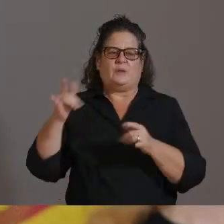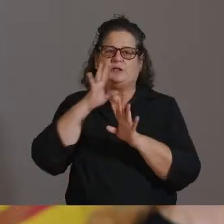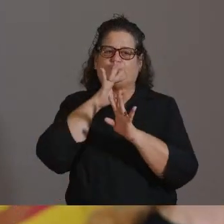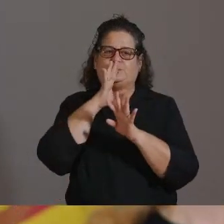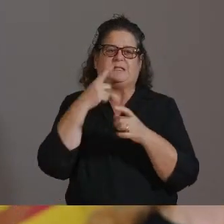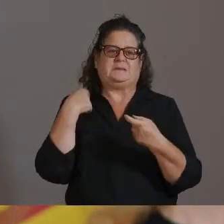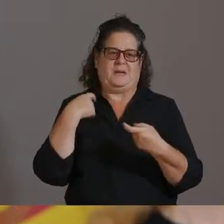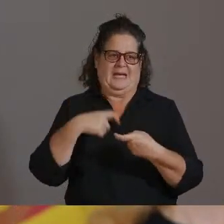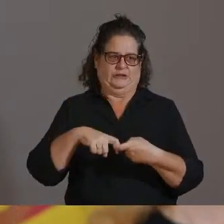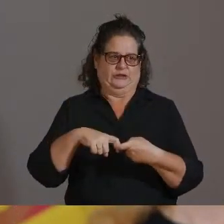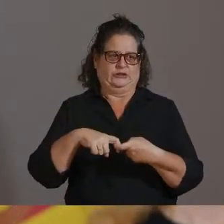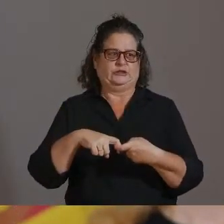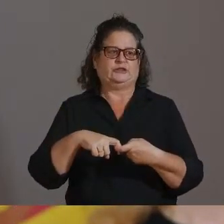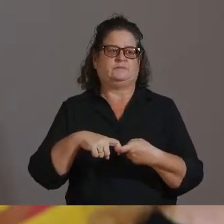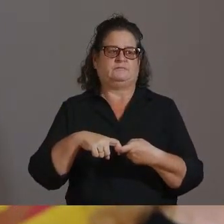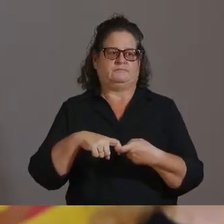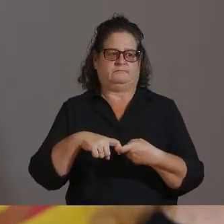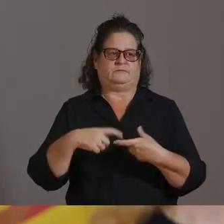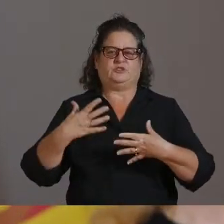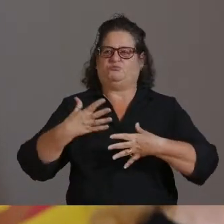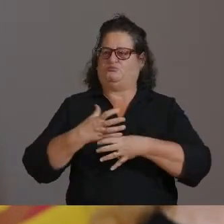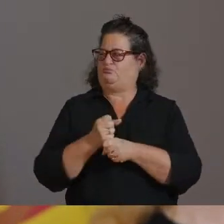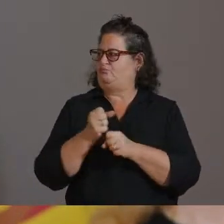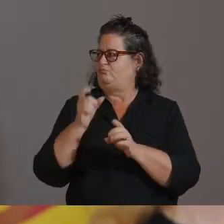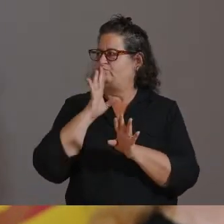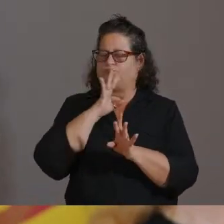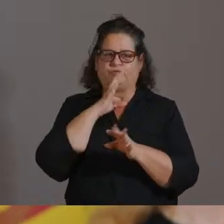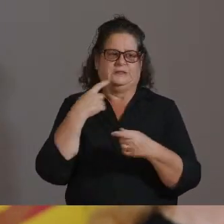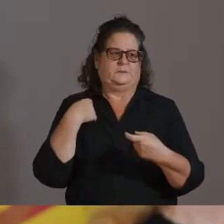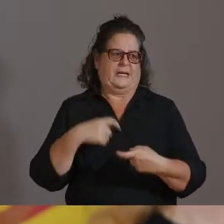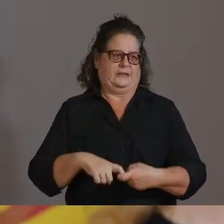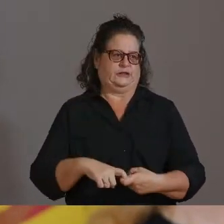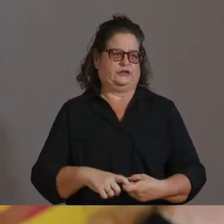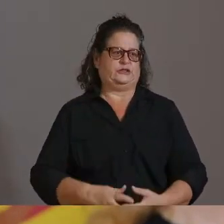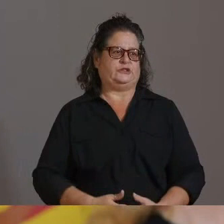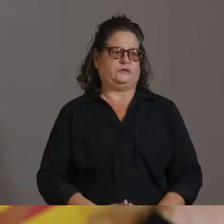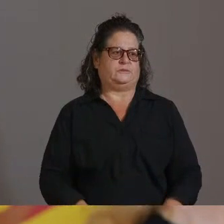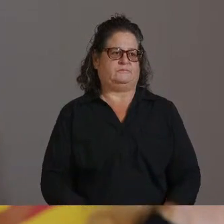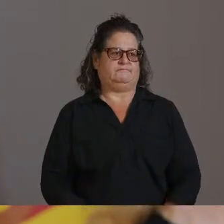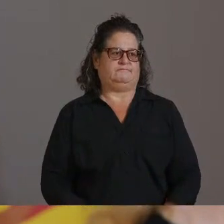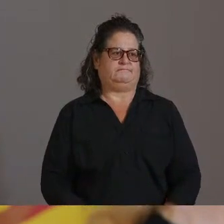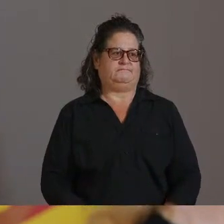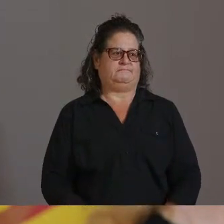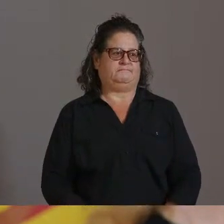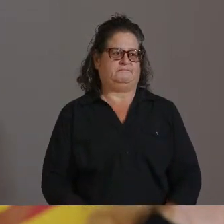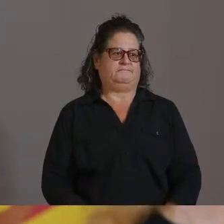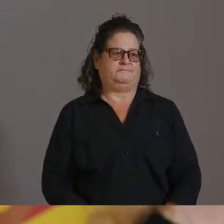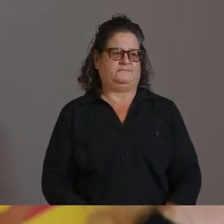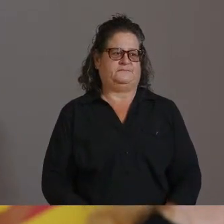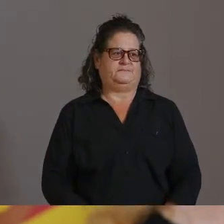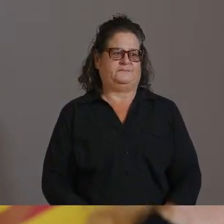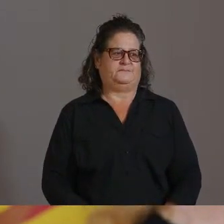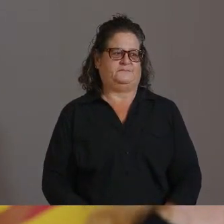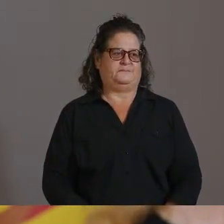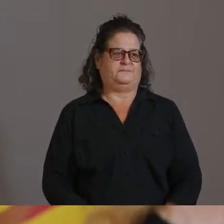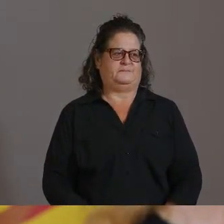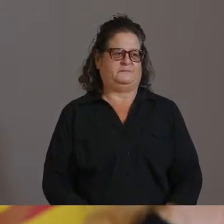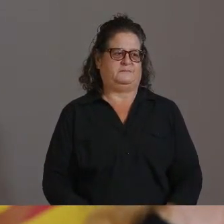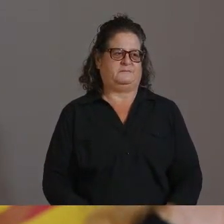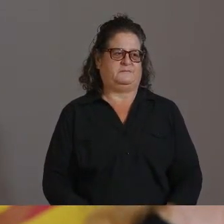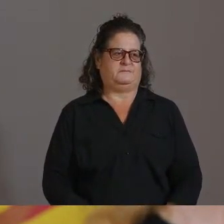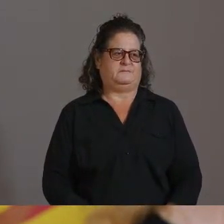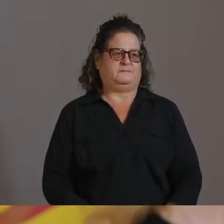por la invitación para asistir y participar en el lanzamiento de la iniciativa de vacunación en contra de